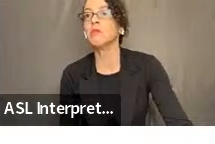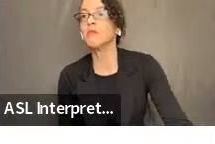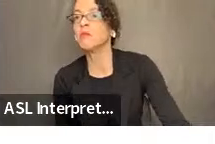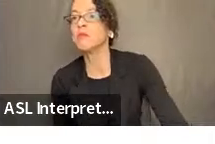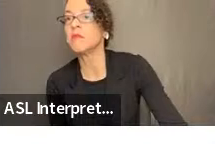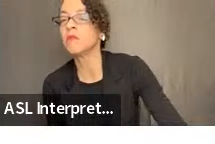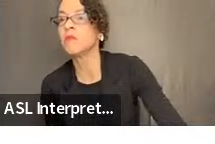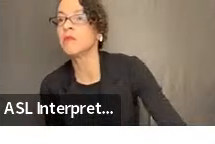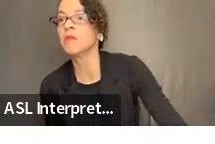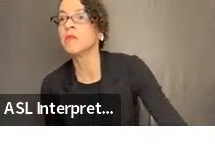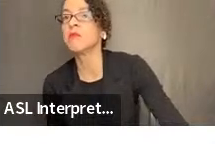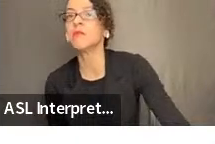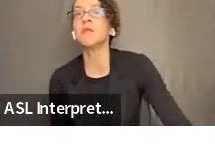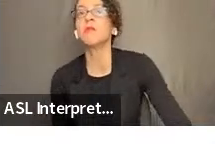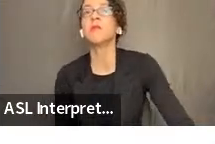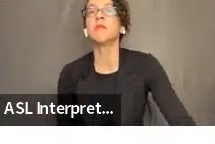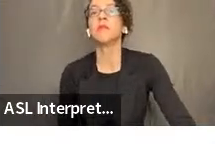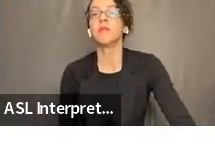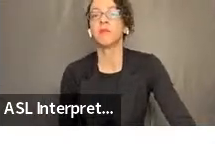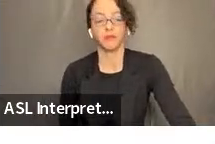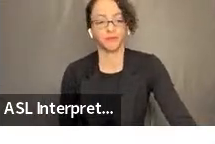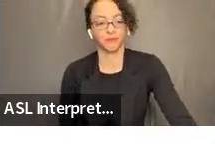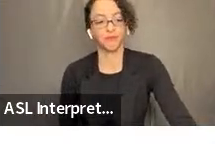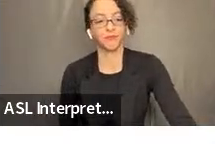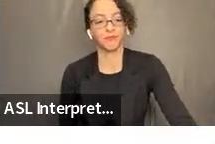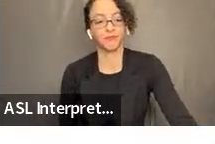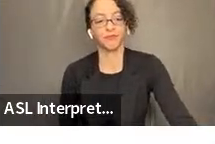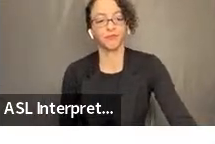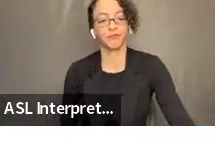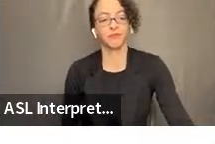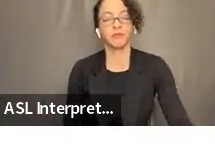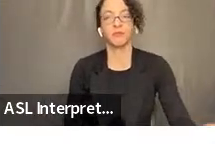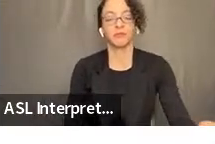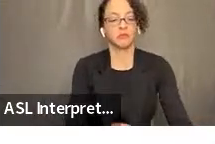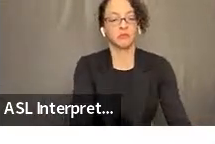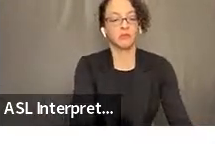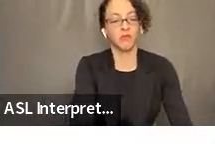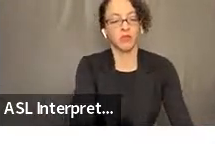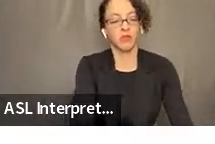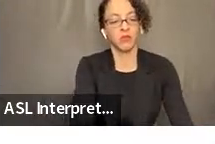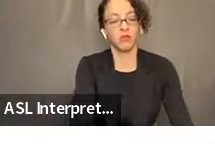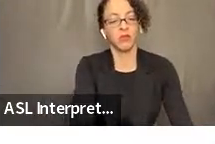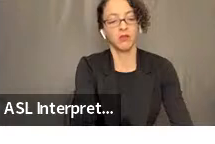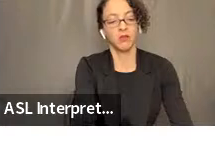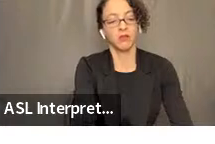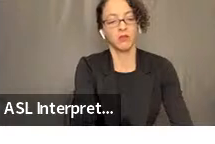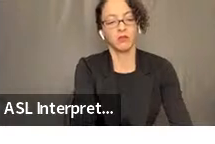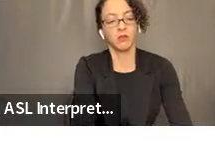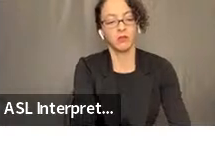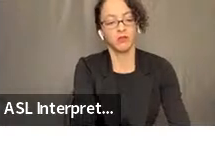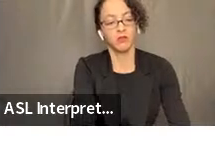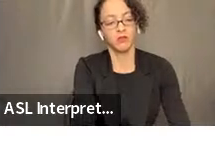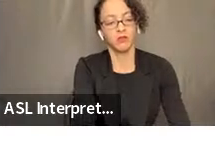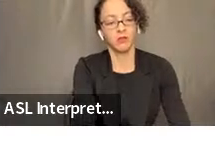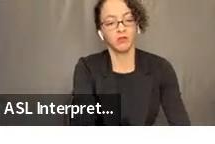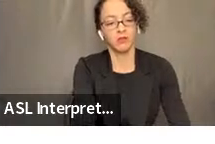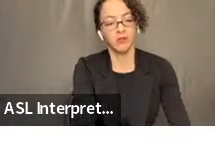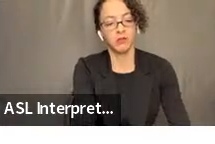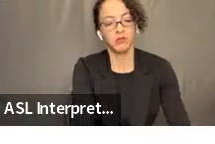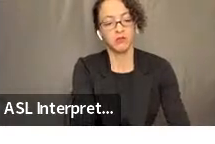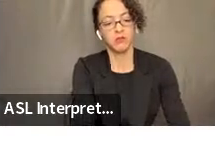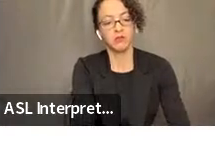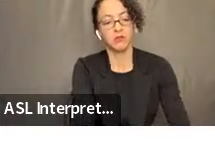Okay, we could do that. That's what we believe usually I do started- in the Board of Supervisors public session